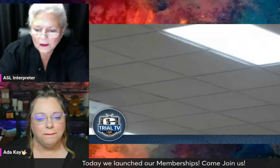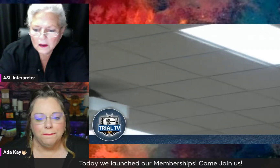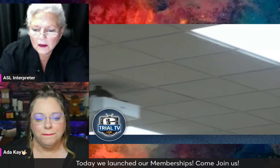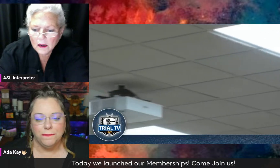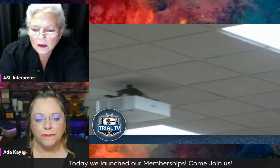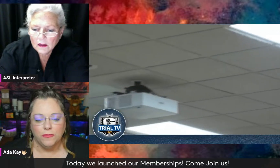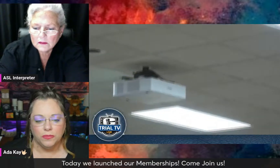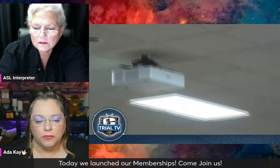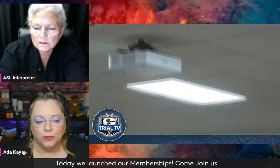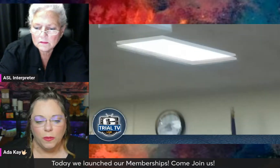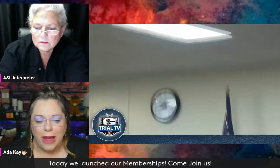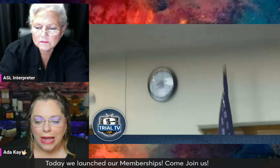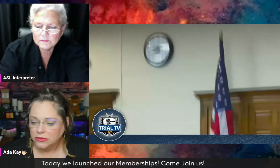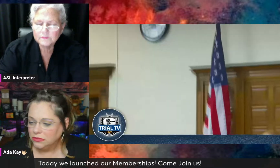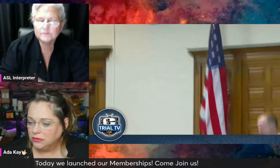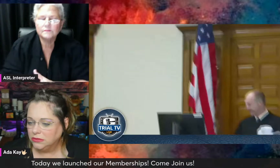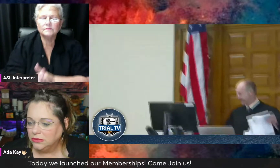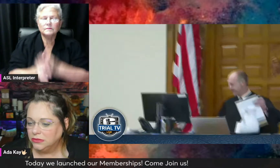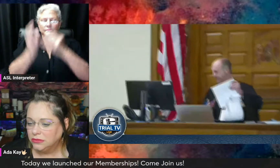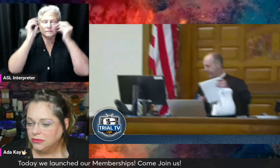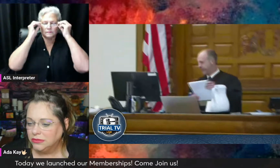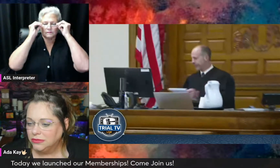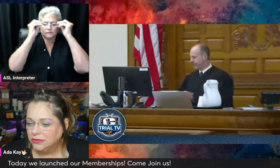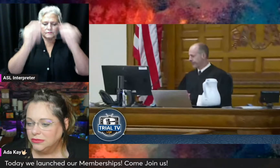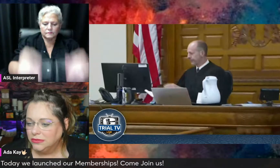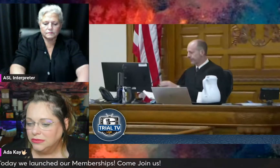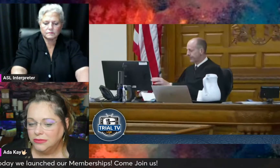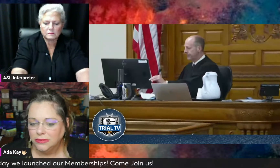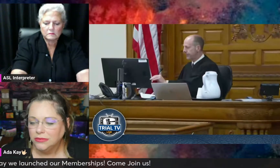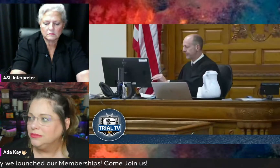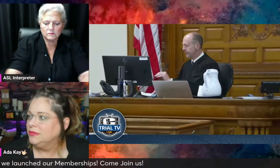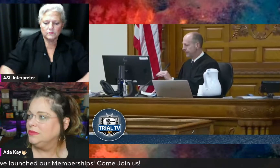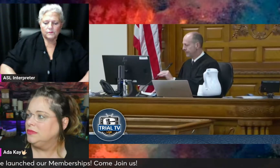Okay. We're back.